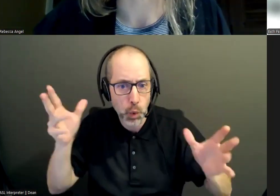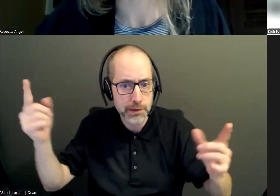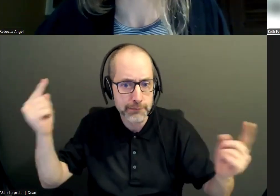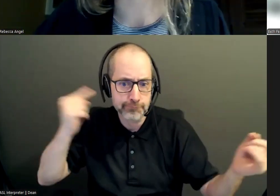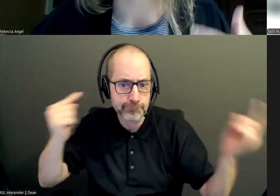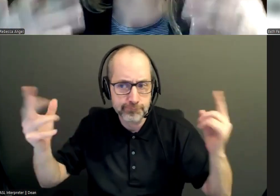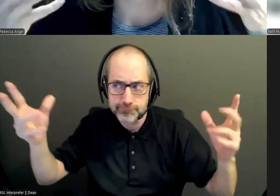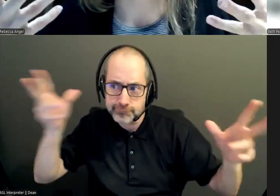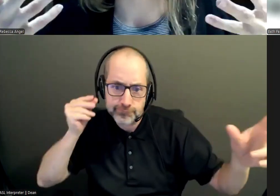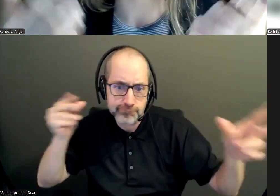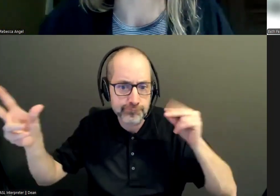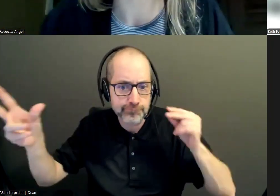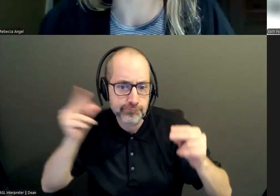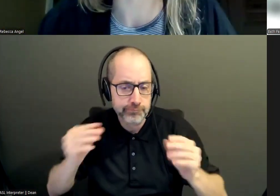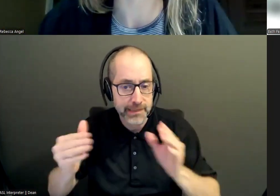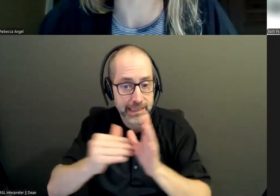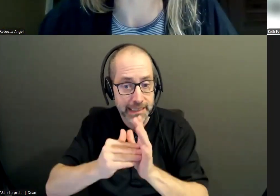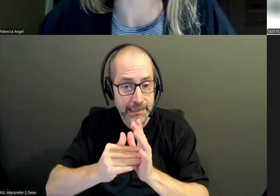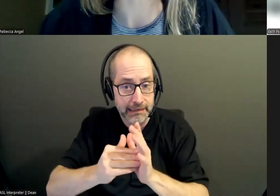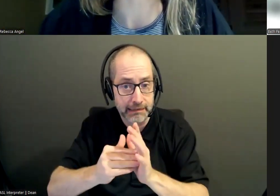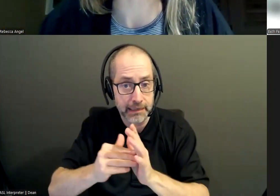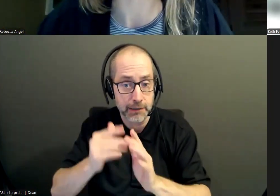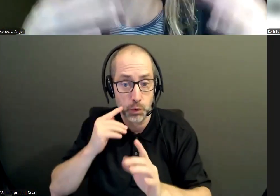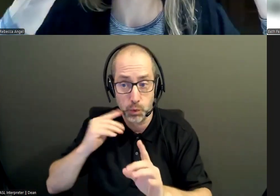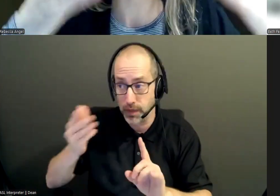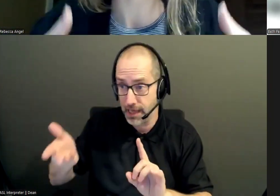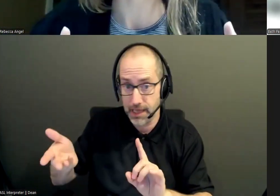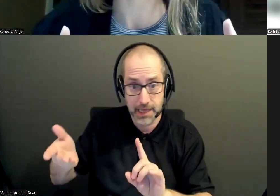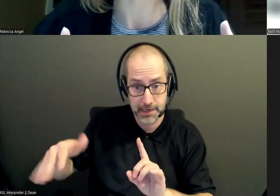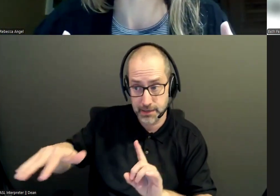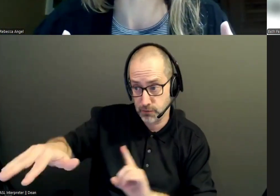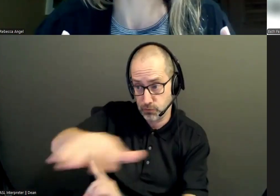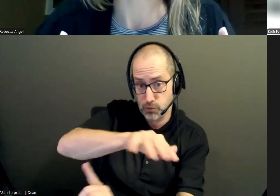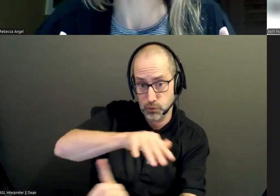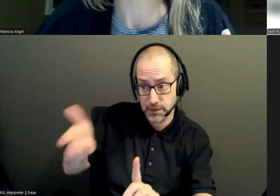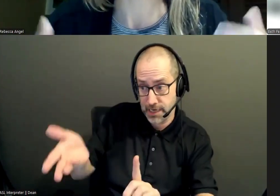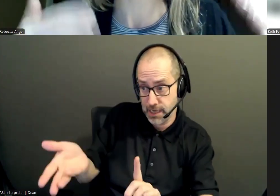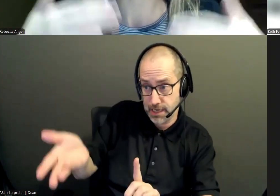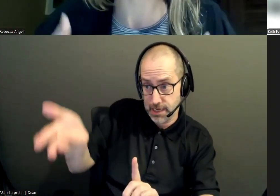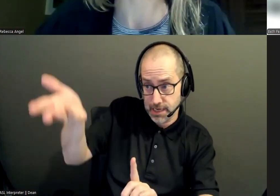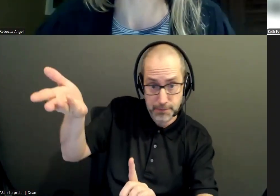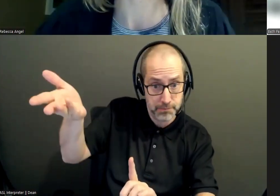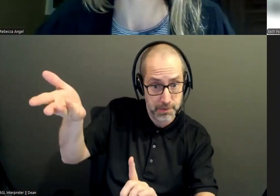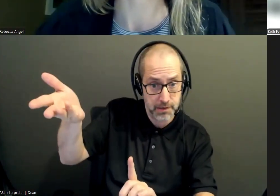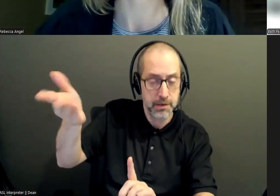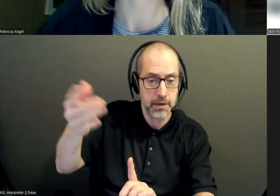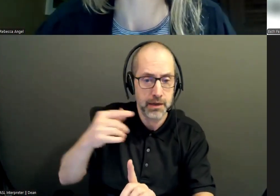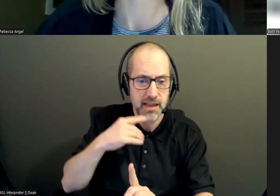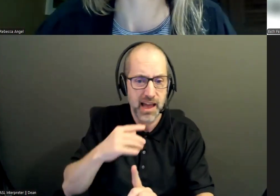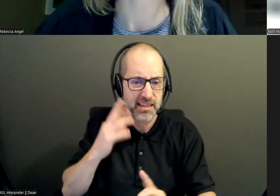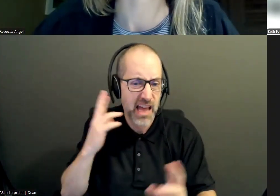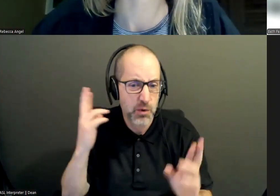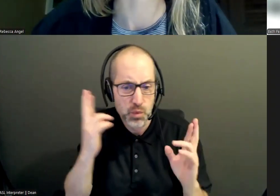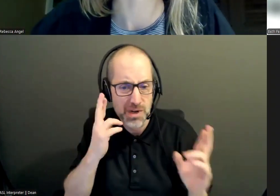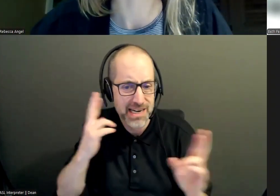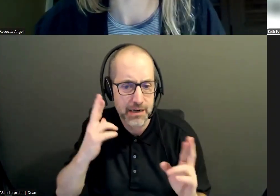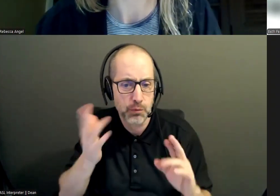And sometimes just that increase in volume actually makes the tinnitus go away or seem a lot